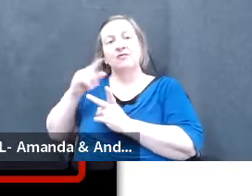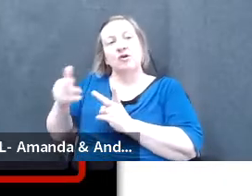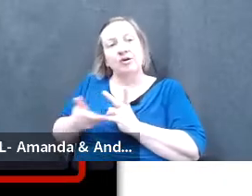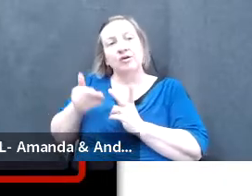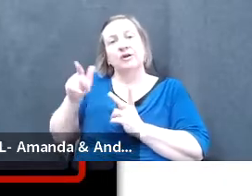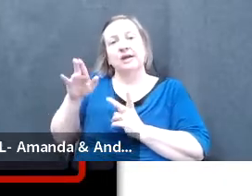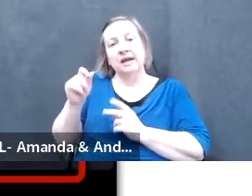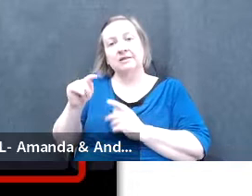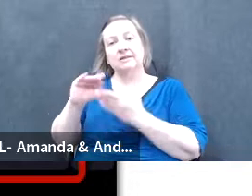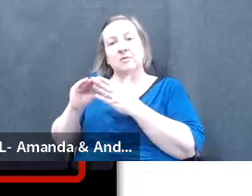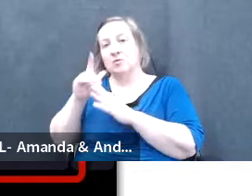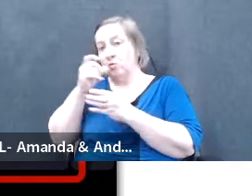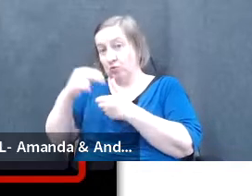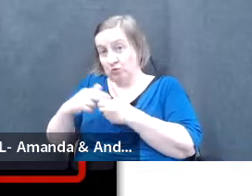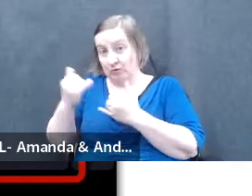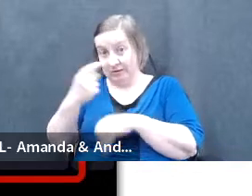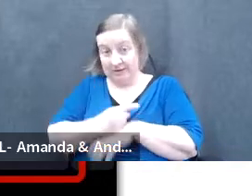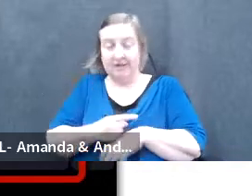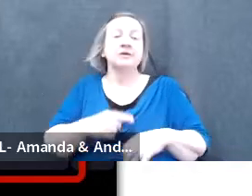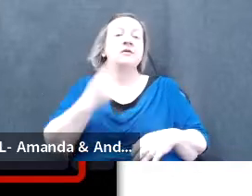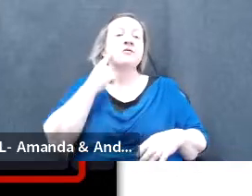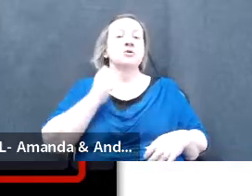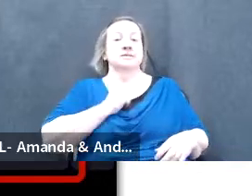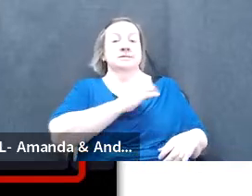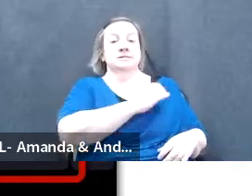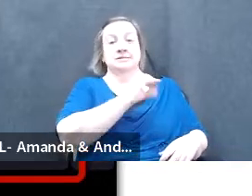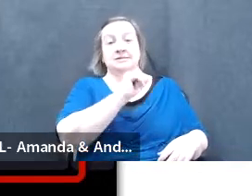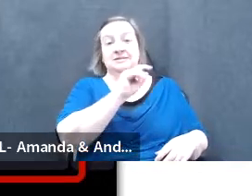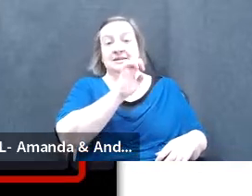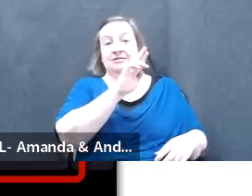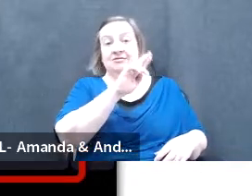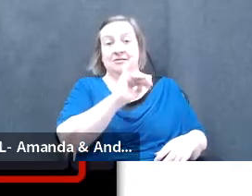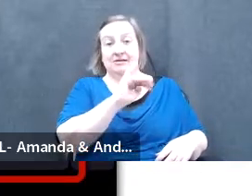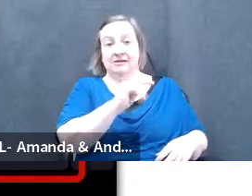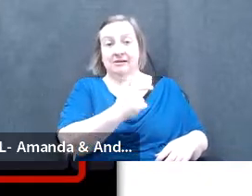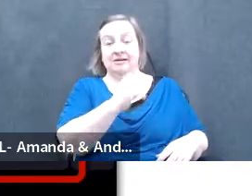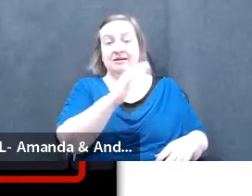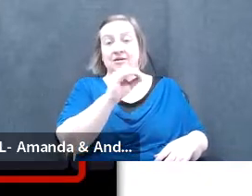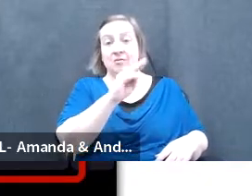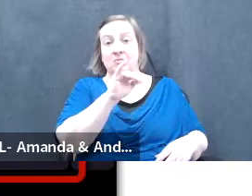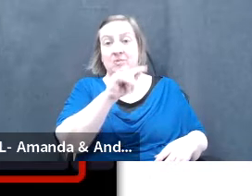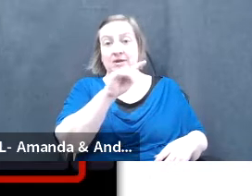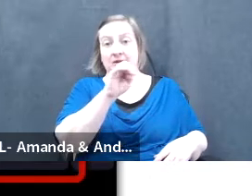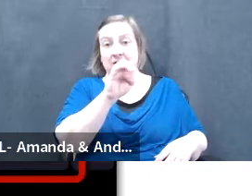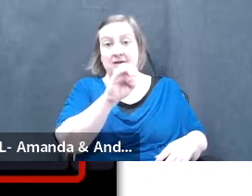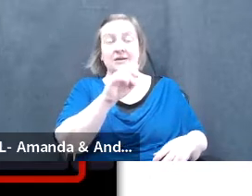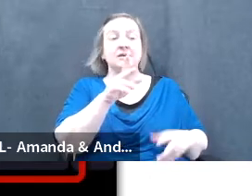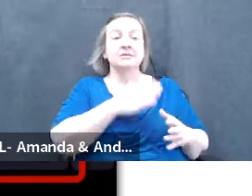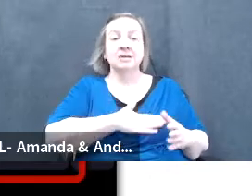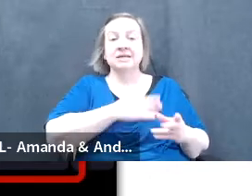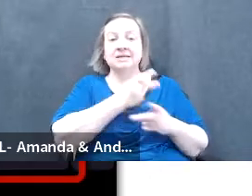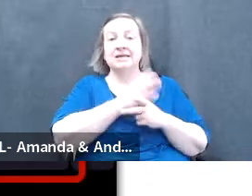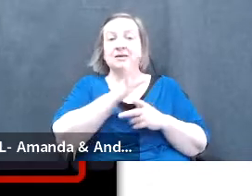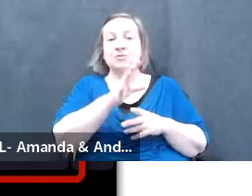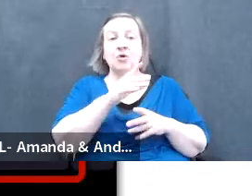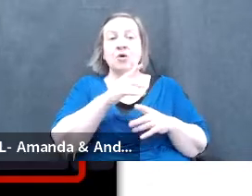community members who've joined us today. So for steering committee members, if you could keep your mics on